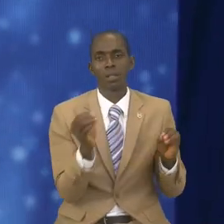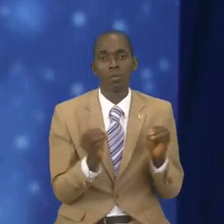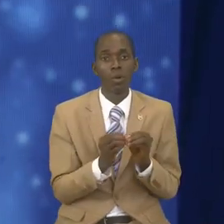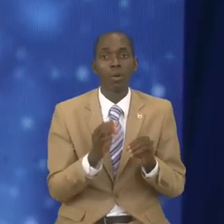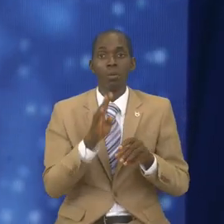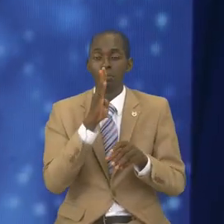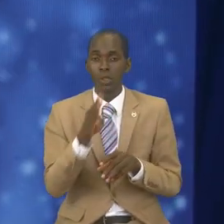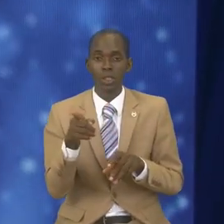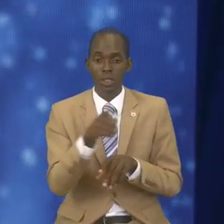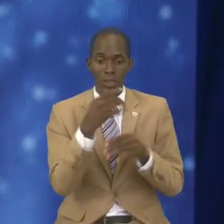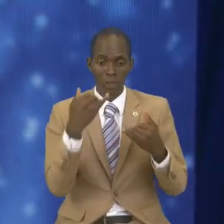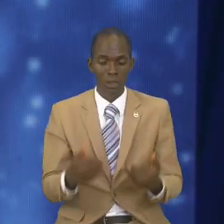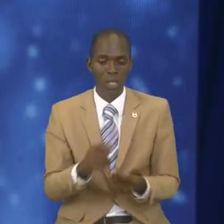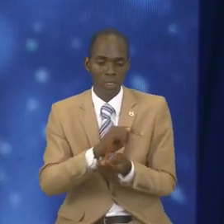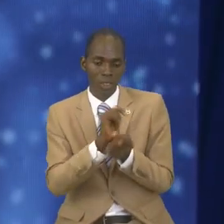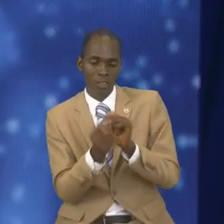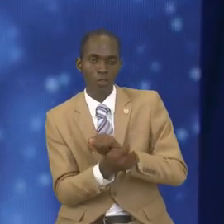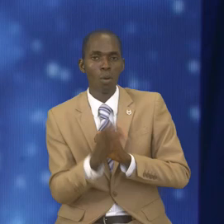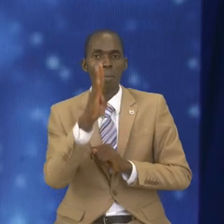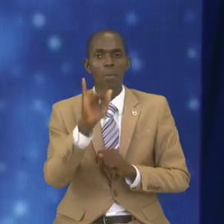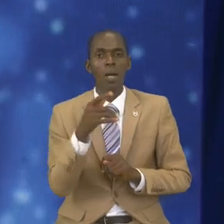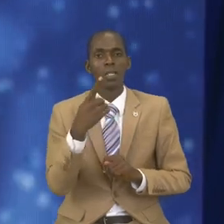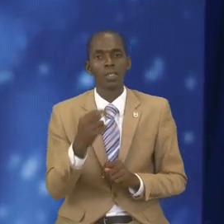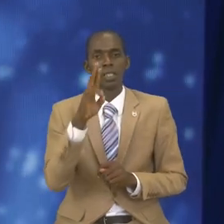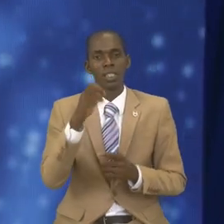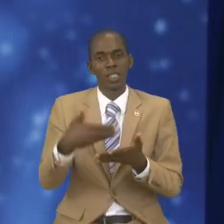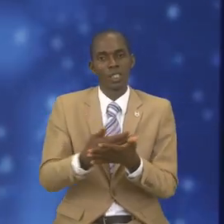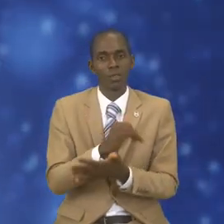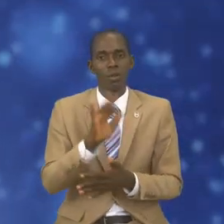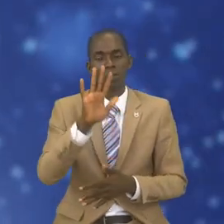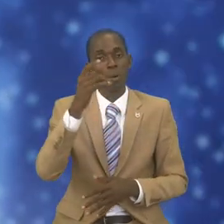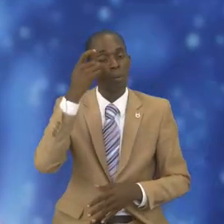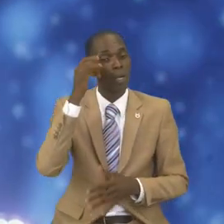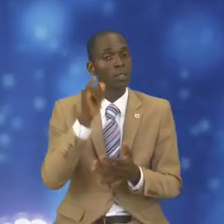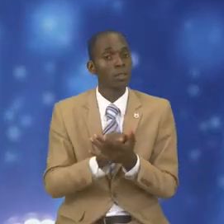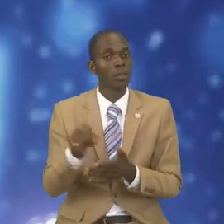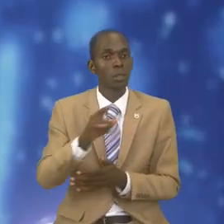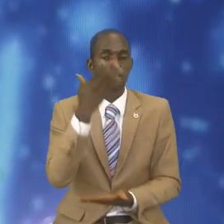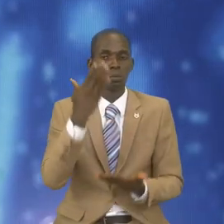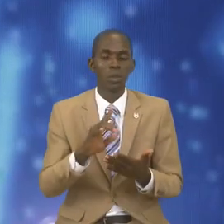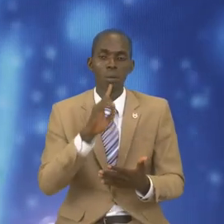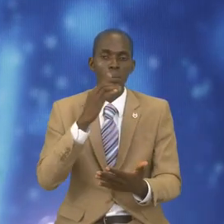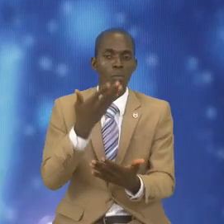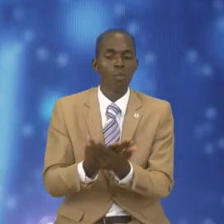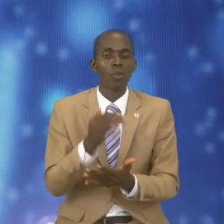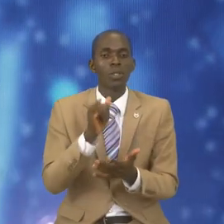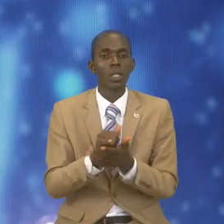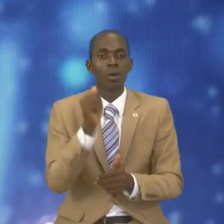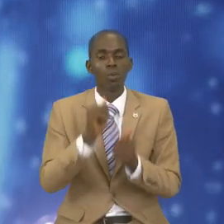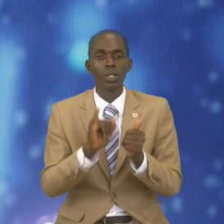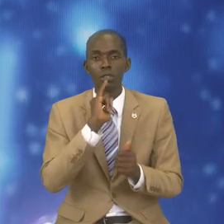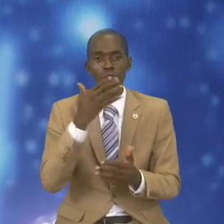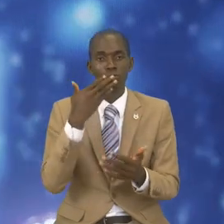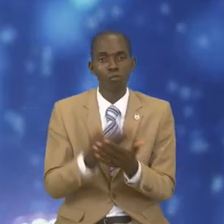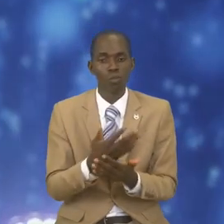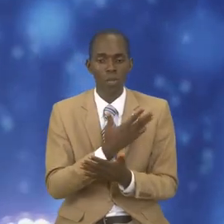ye transformed by the renewing of your mind, that ye may prove what is that good and